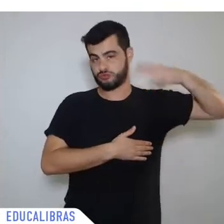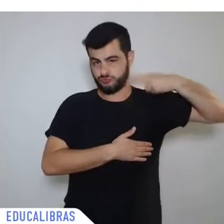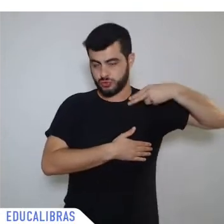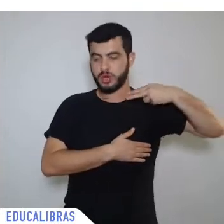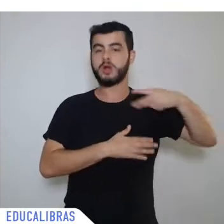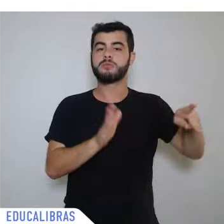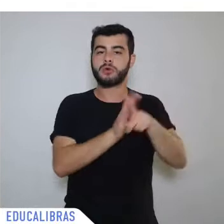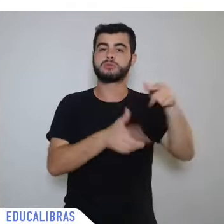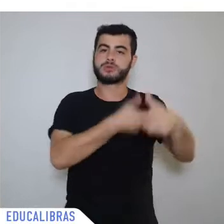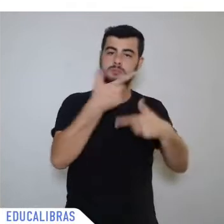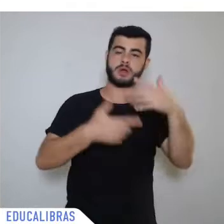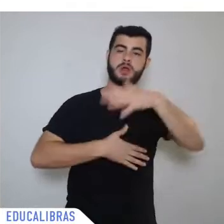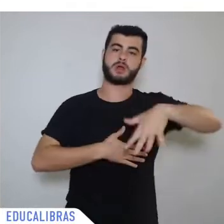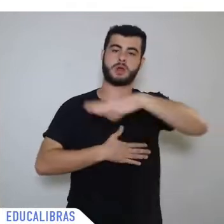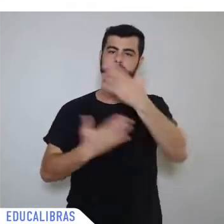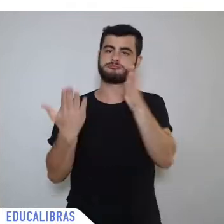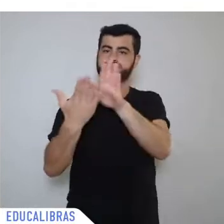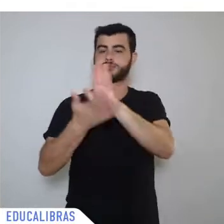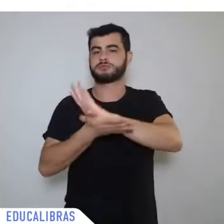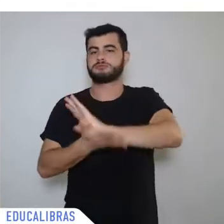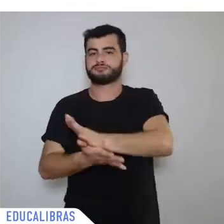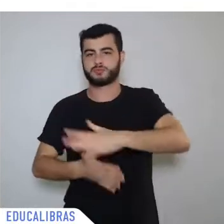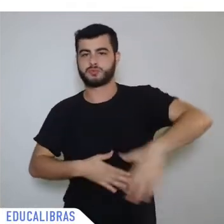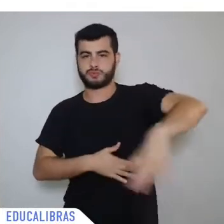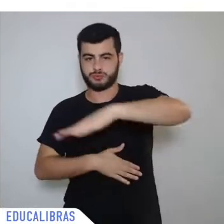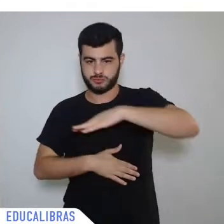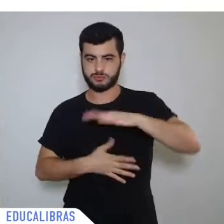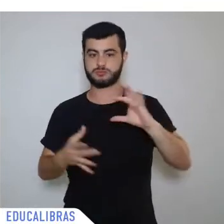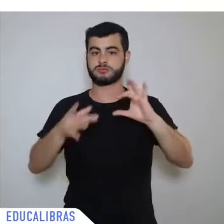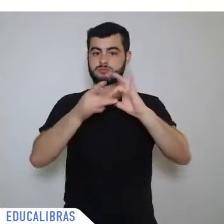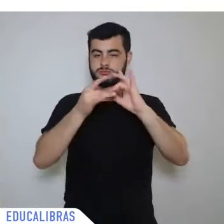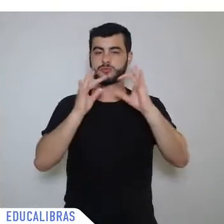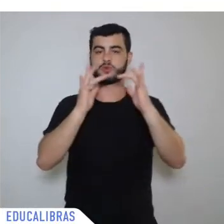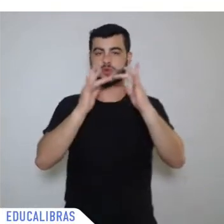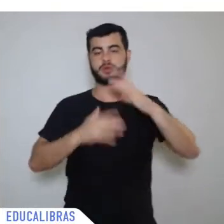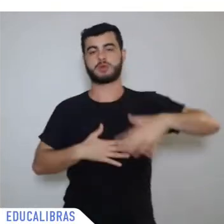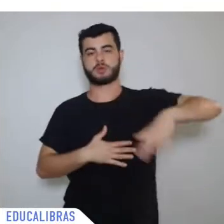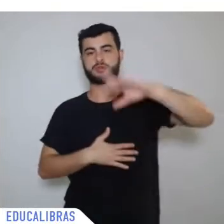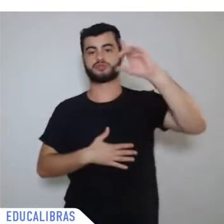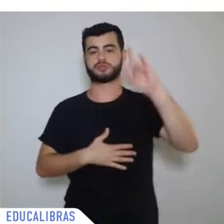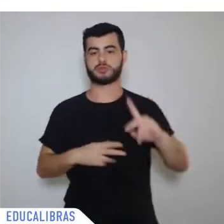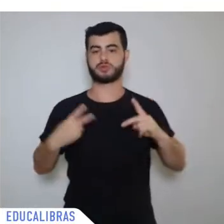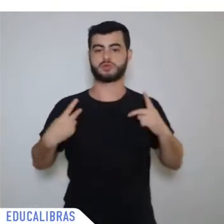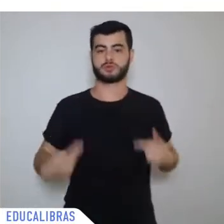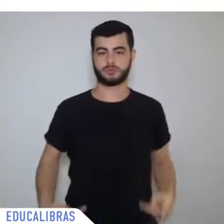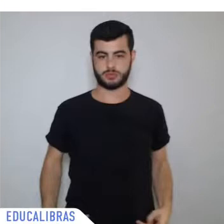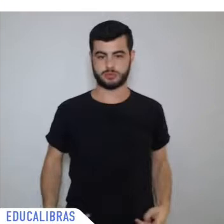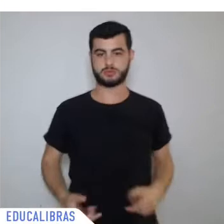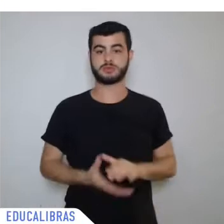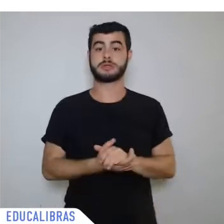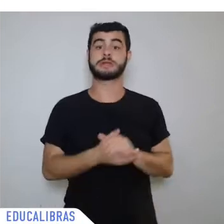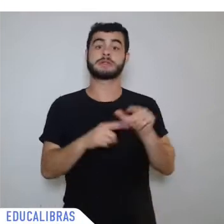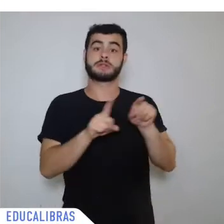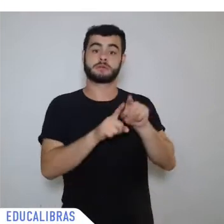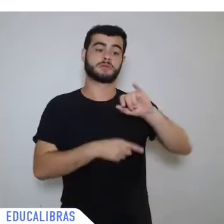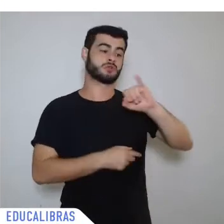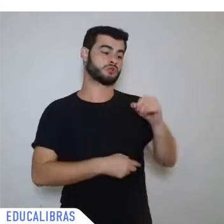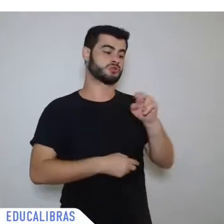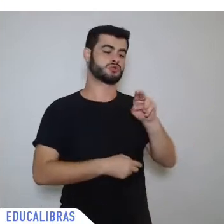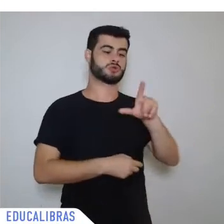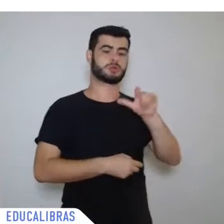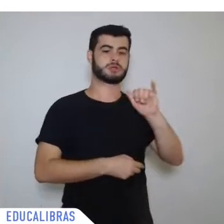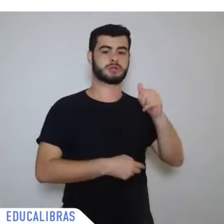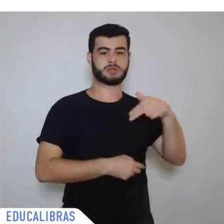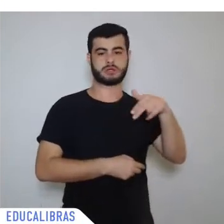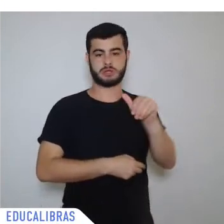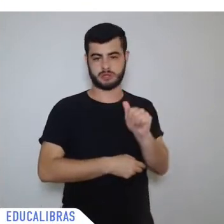de São Paulo, Gabriel de Carvalho Sampaio, lawyer and coordinator of the Program for Confronting Institutional Violence and Strategic Litigation